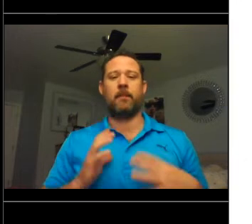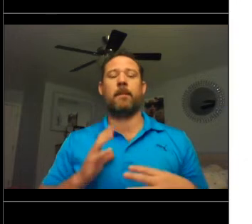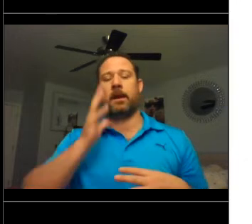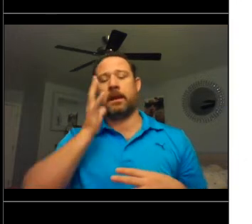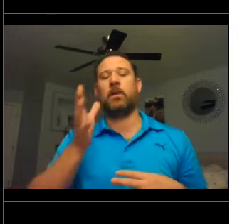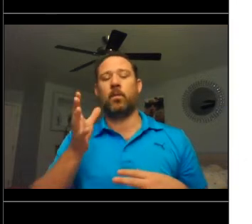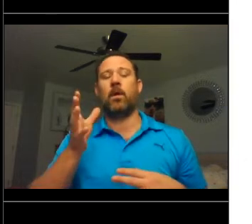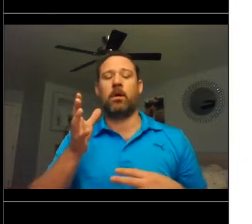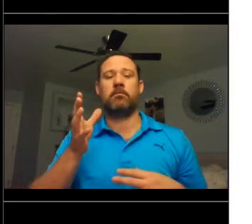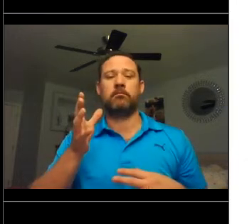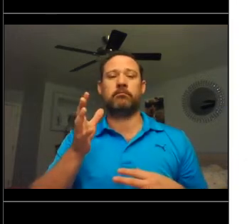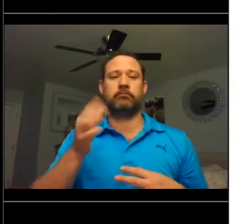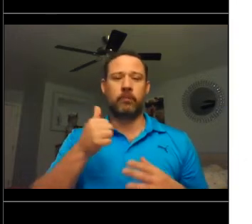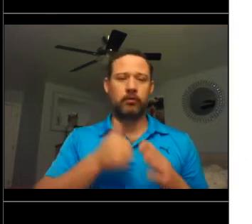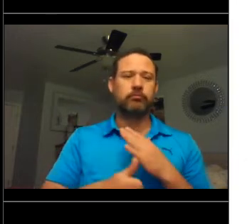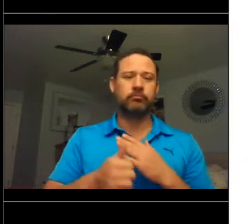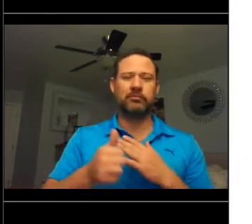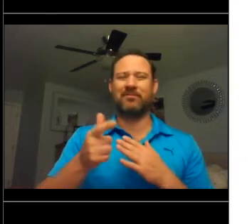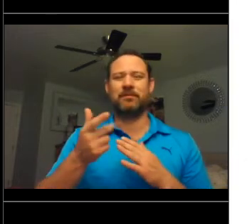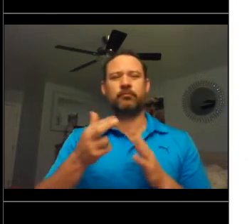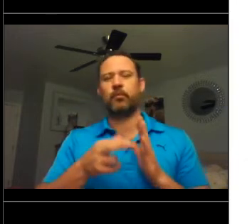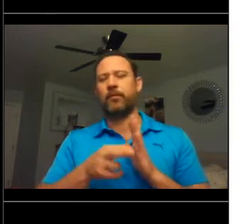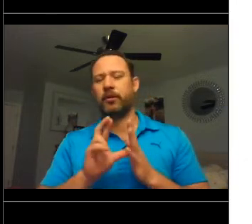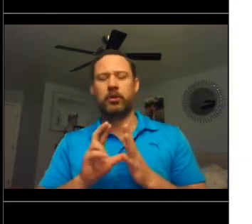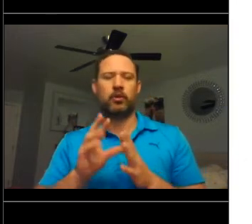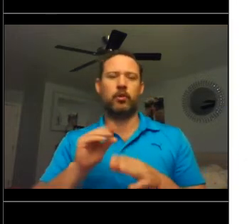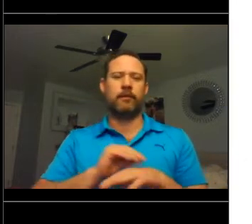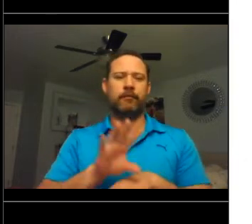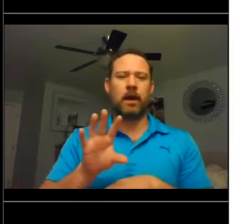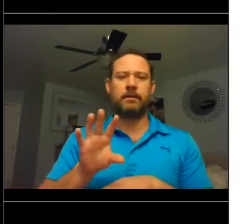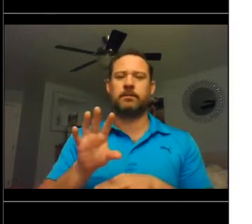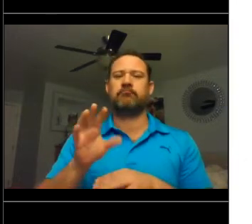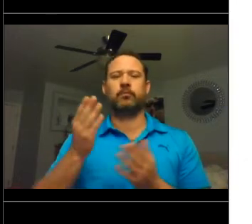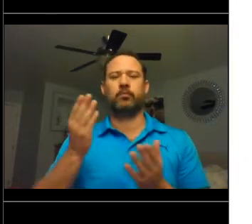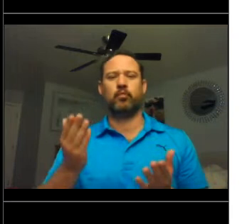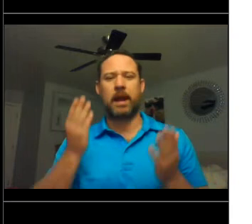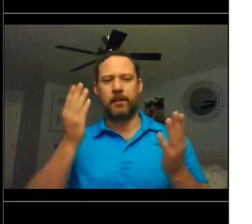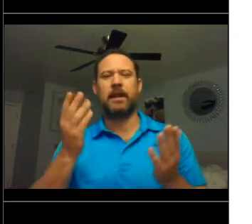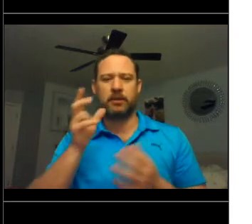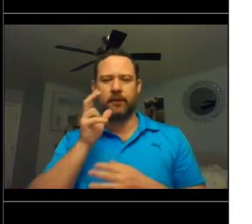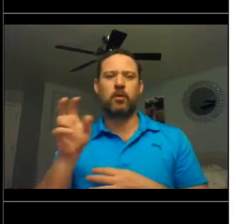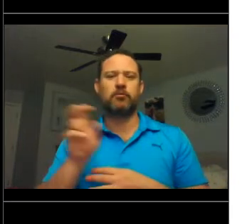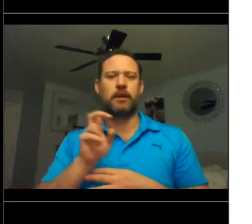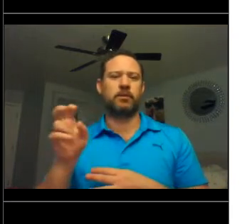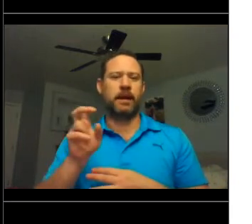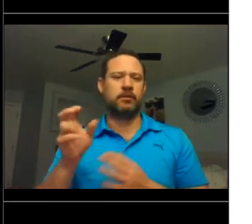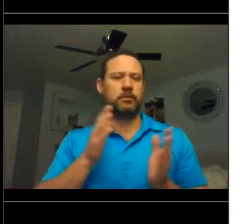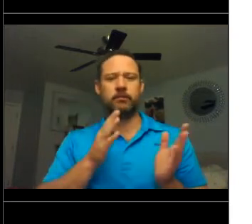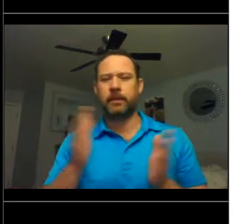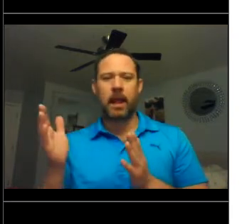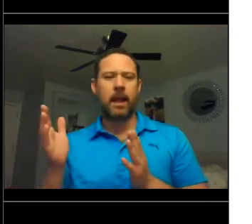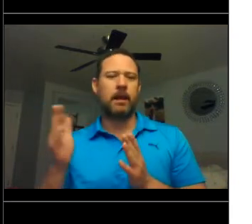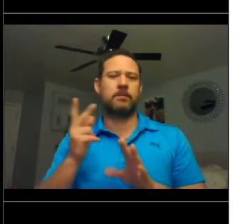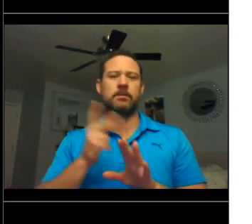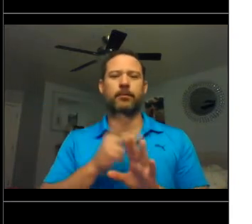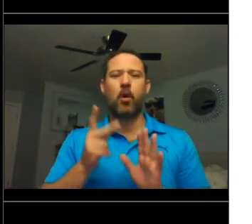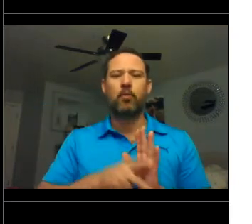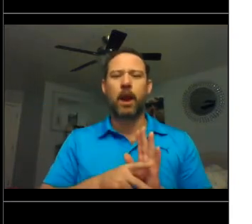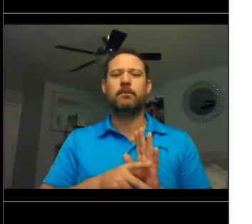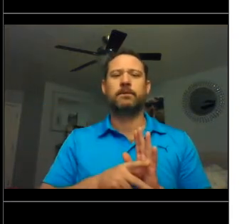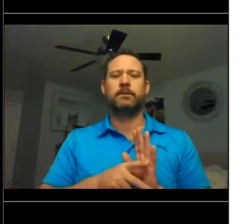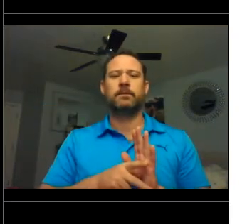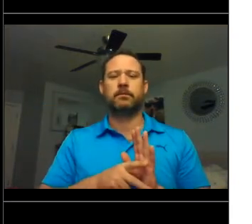So this could include any review, advice, recommendations to transportation specific plans or programs and policies